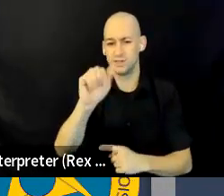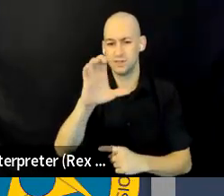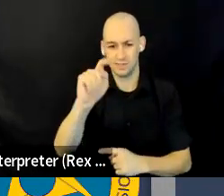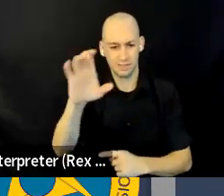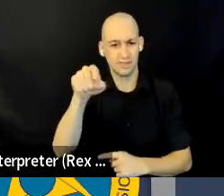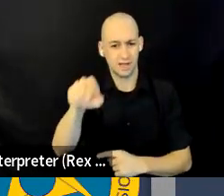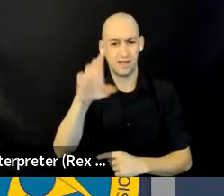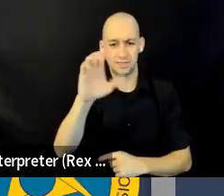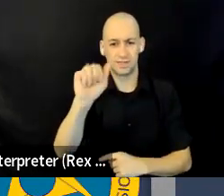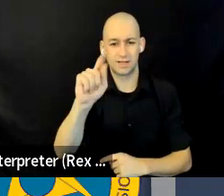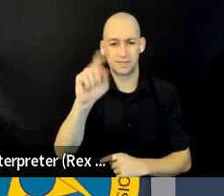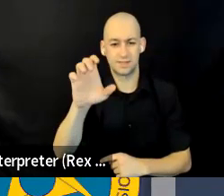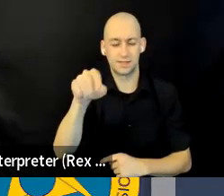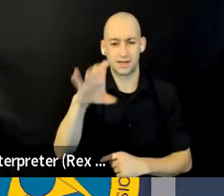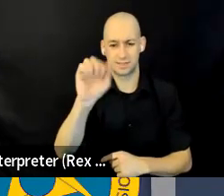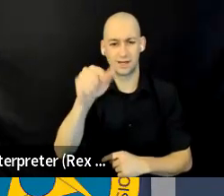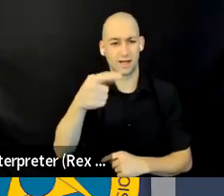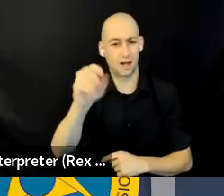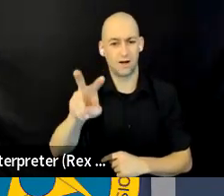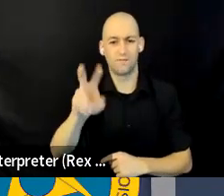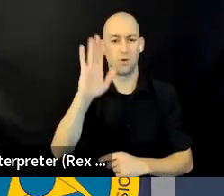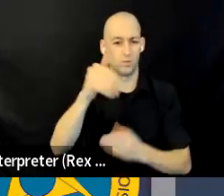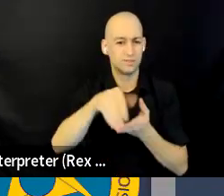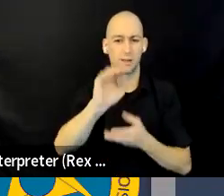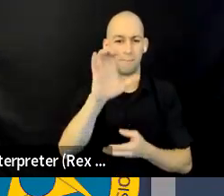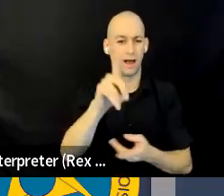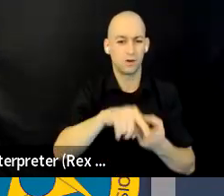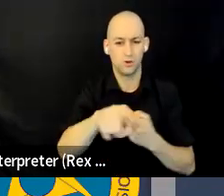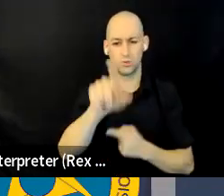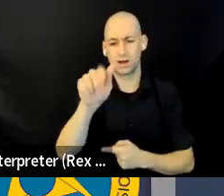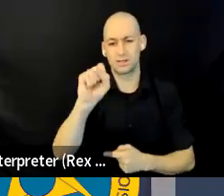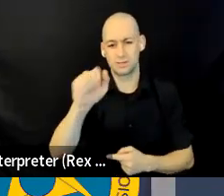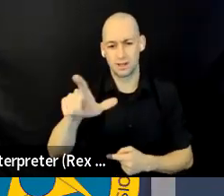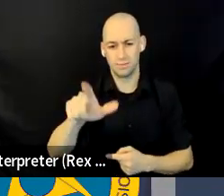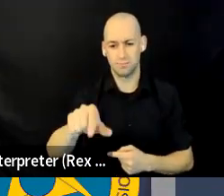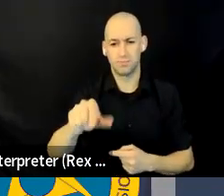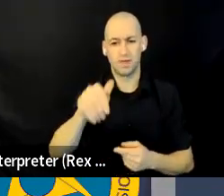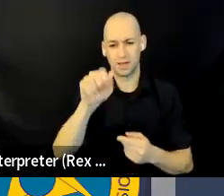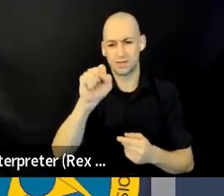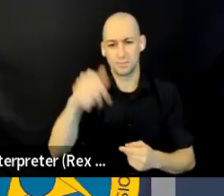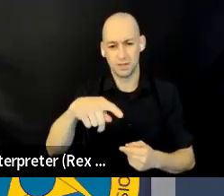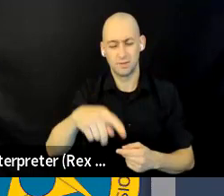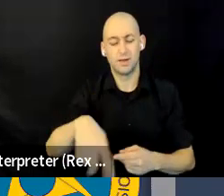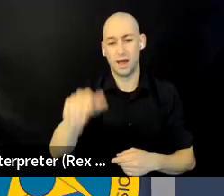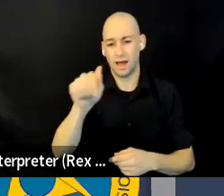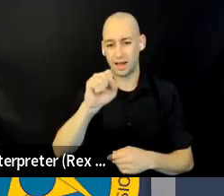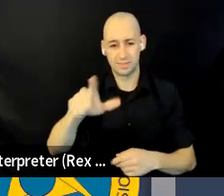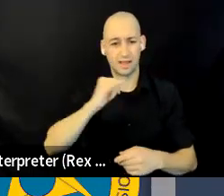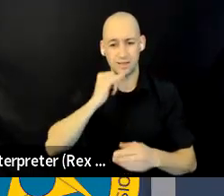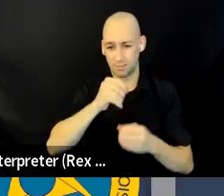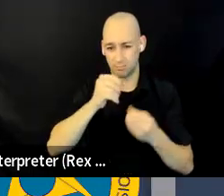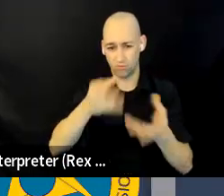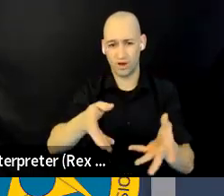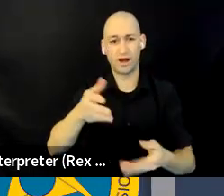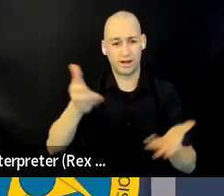ctc@catc.ca.gov, and we will have them returned to you as quickly as possible. American Sign Language translation is being provided on the webinar for this meeting. You should